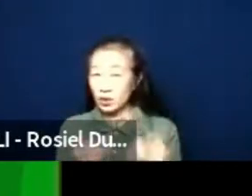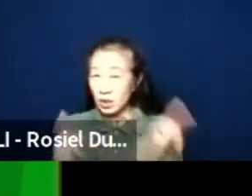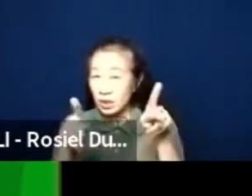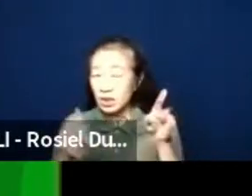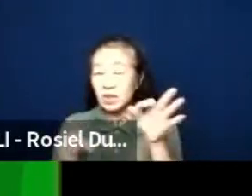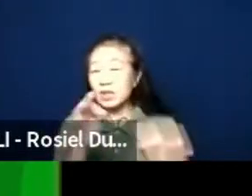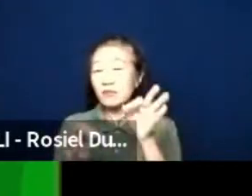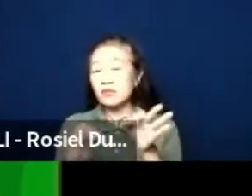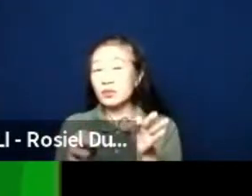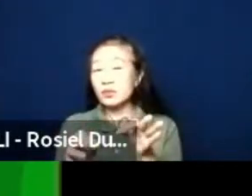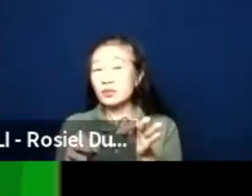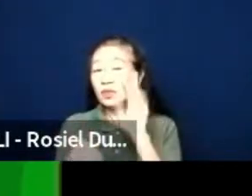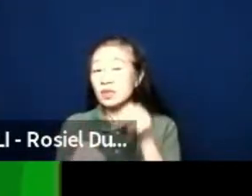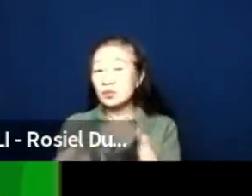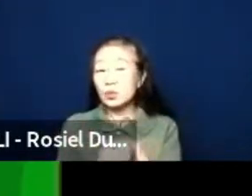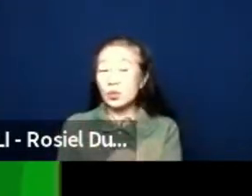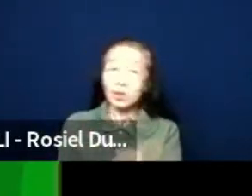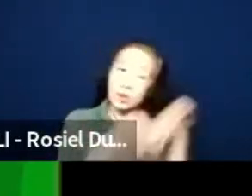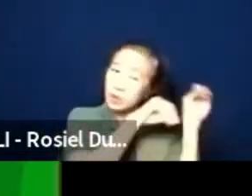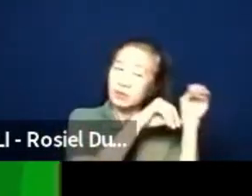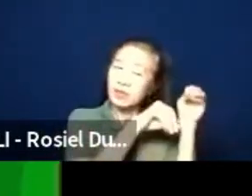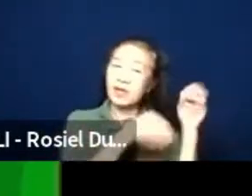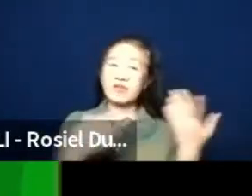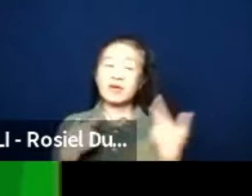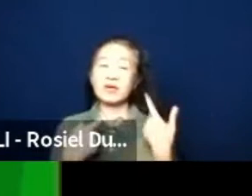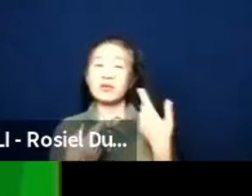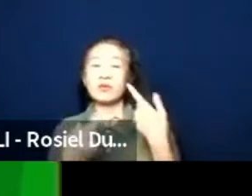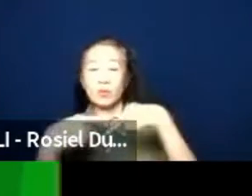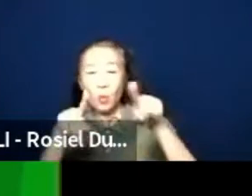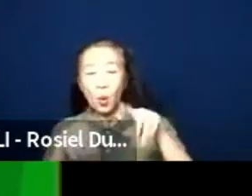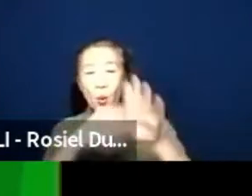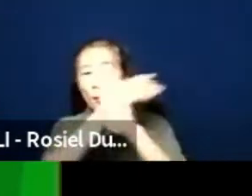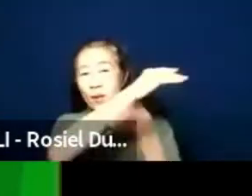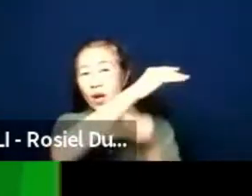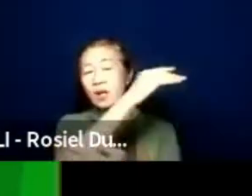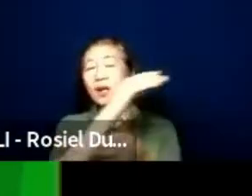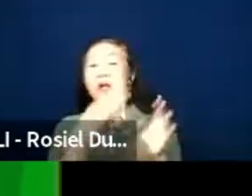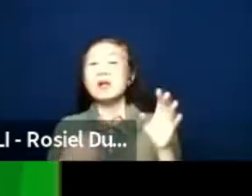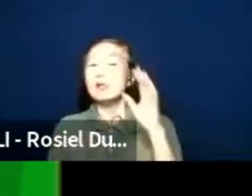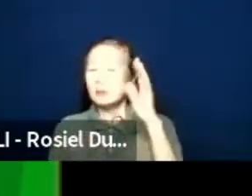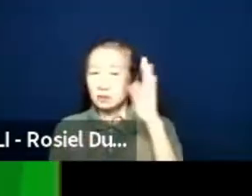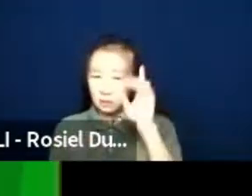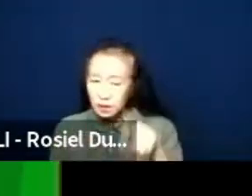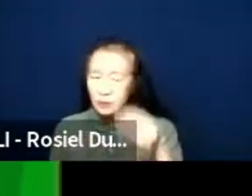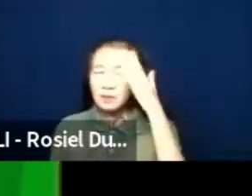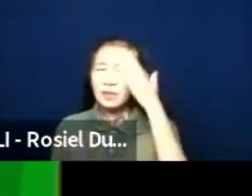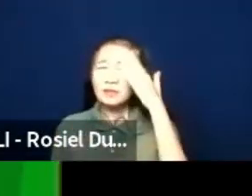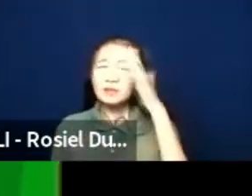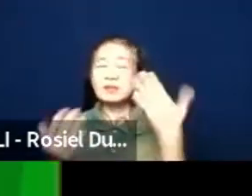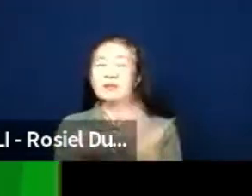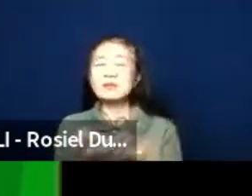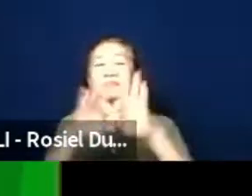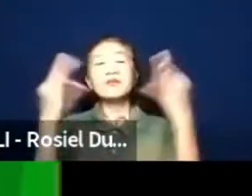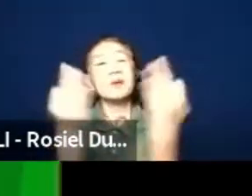to leave your home quickly. So you have your go bag. Make sure all family members know where the kit is kept.